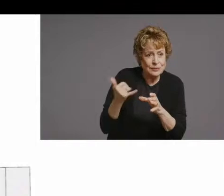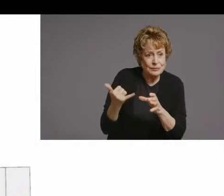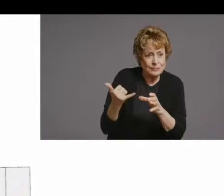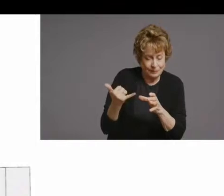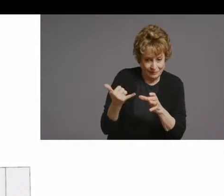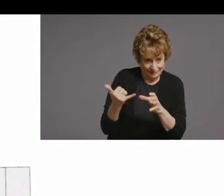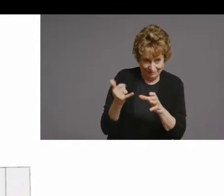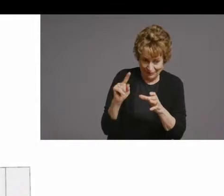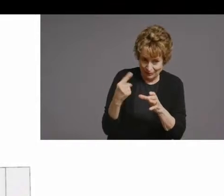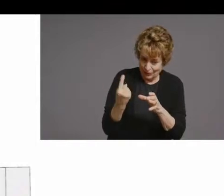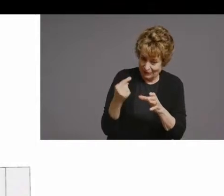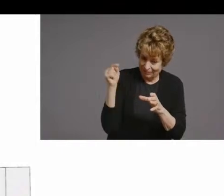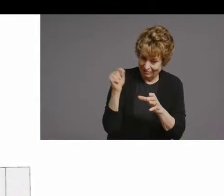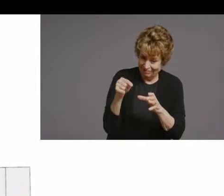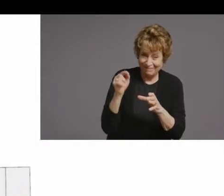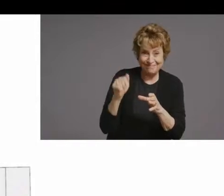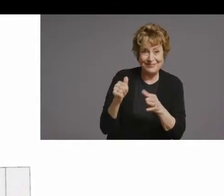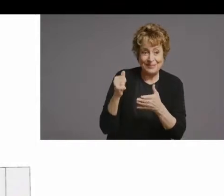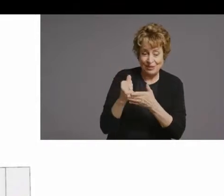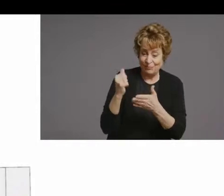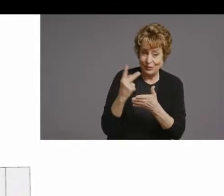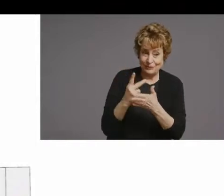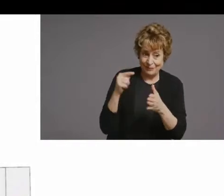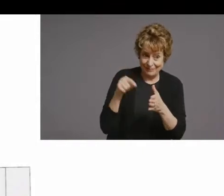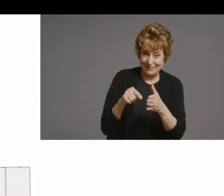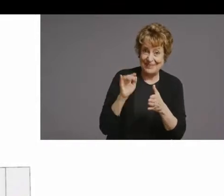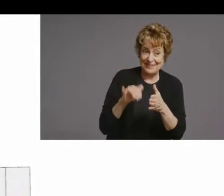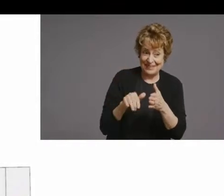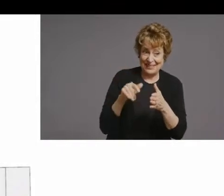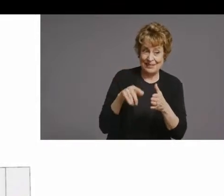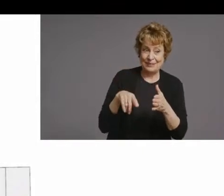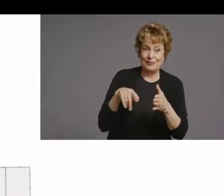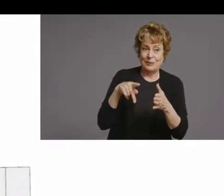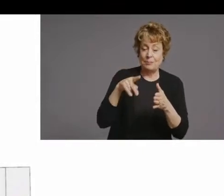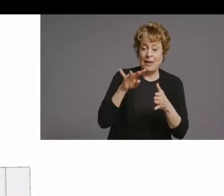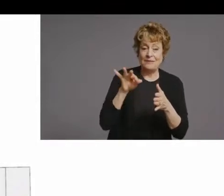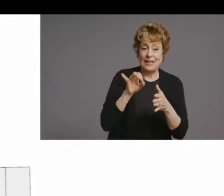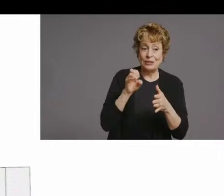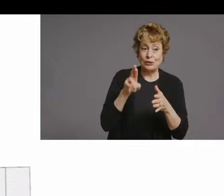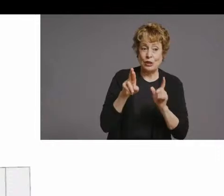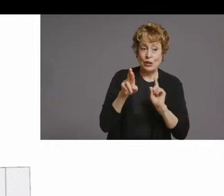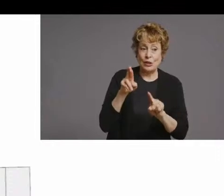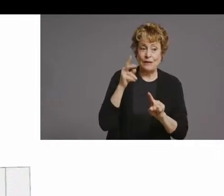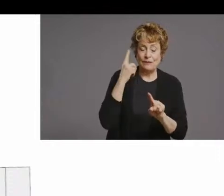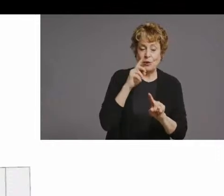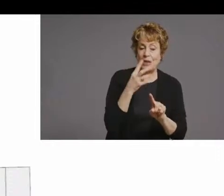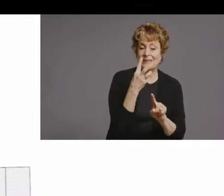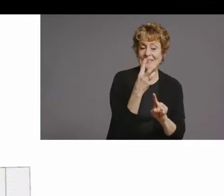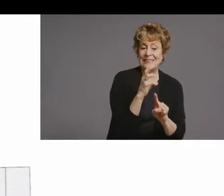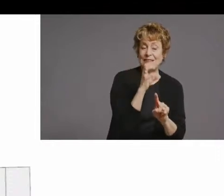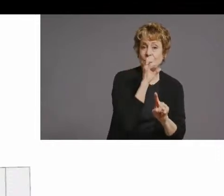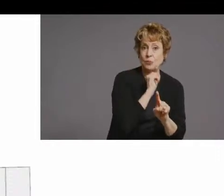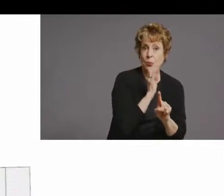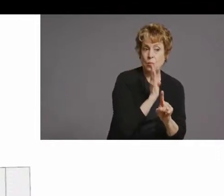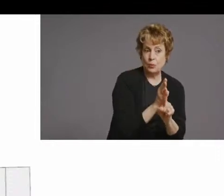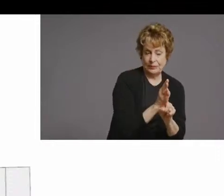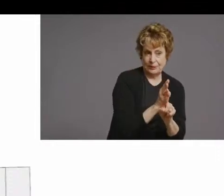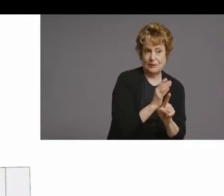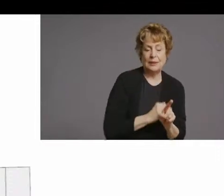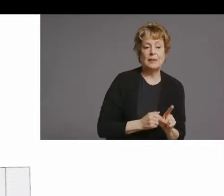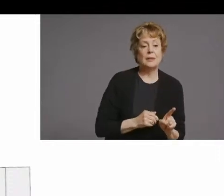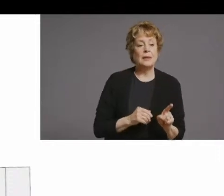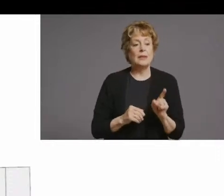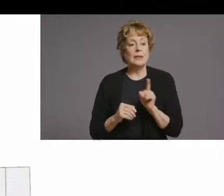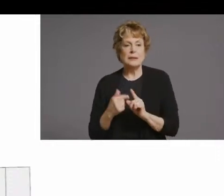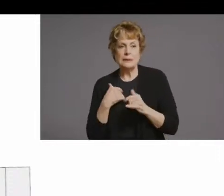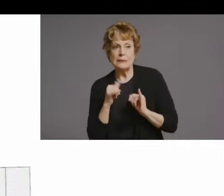that's approved for that age group is the Pfizer vaccine. We continue to look at how we can push the Pfizer vaccine out